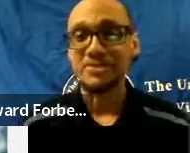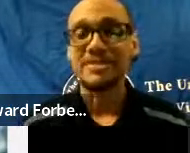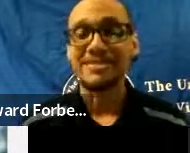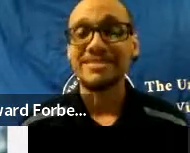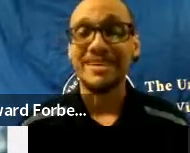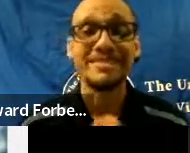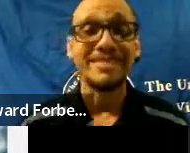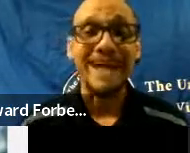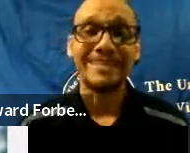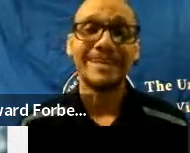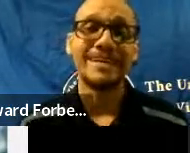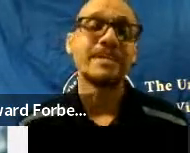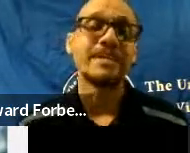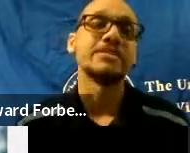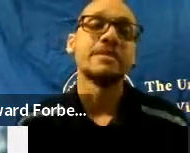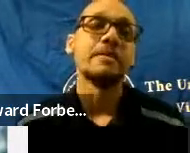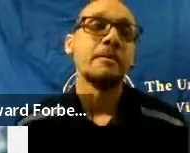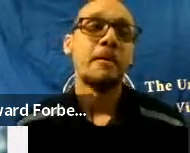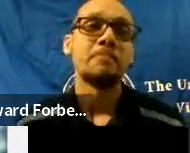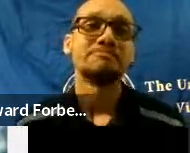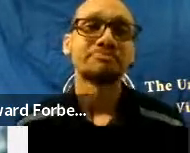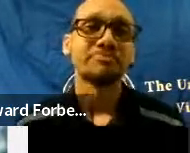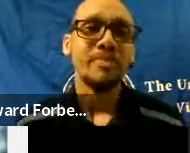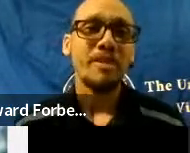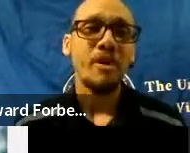definitely lost interest in science at that age.